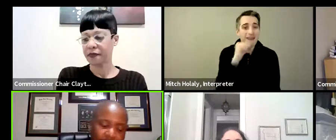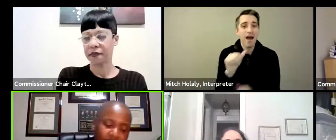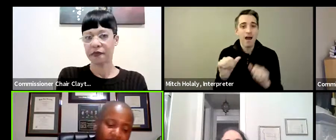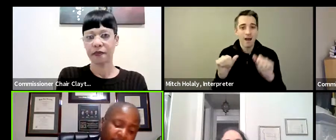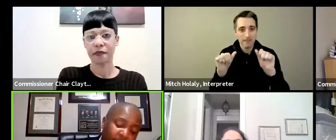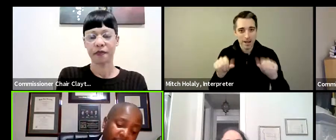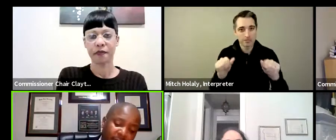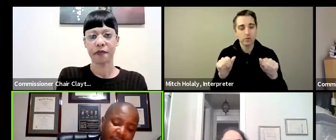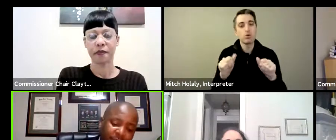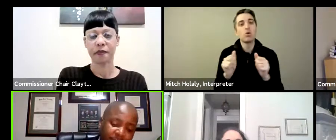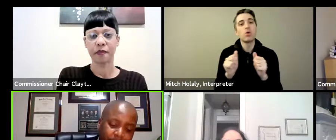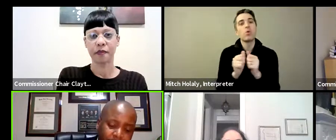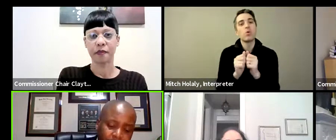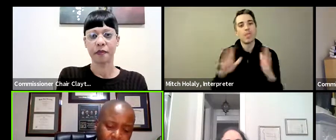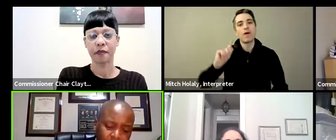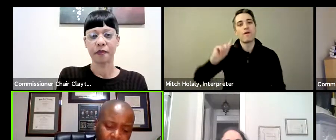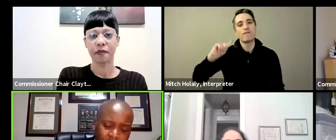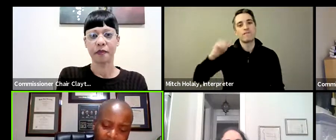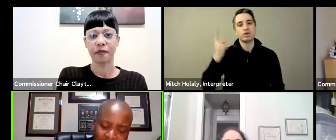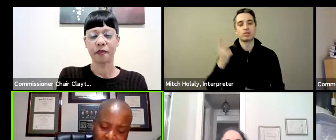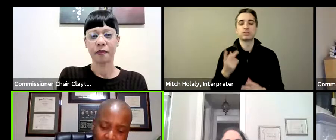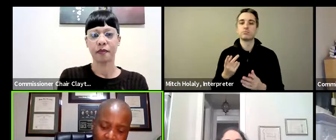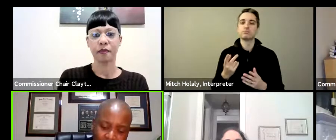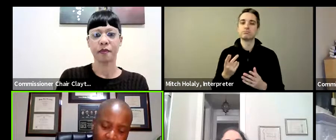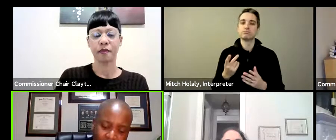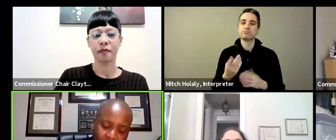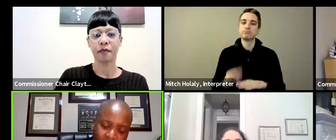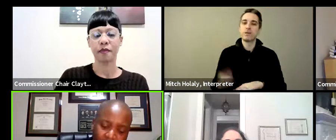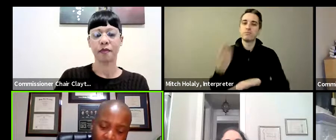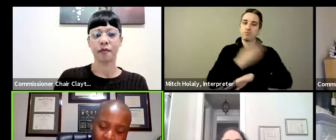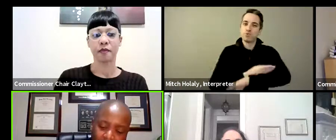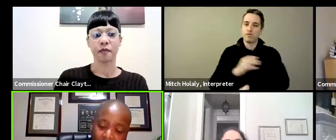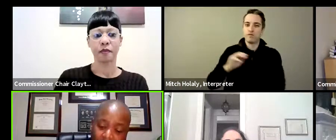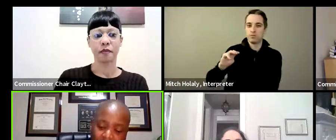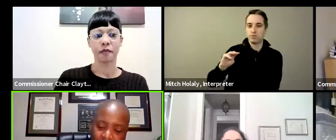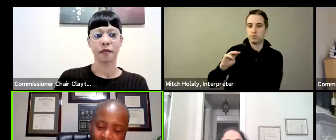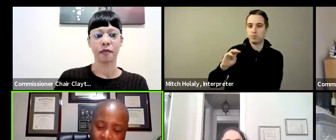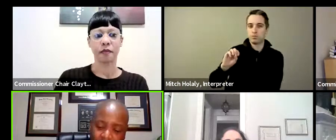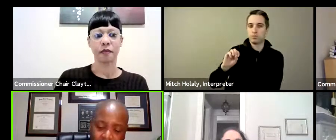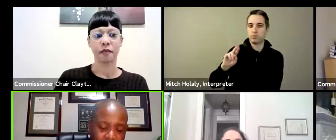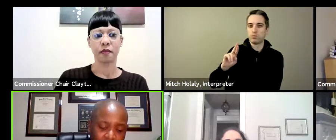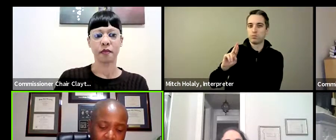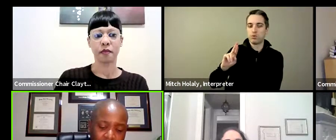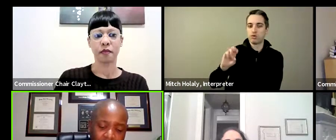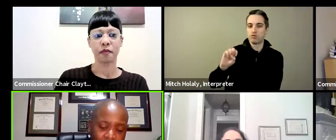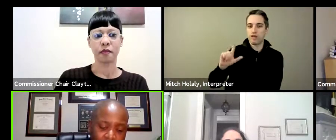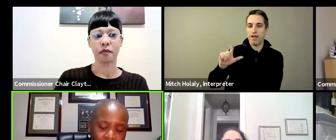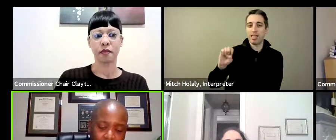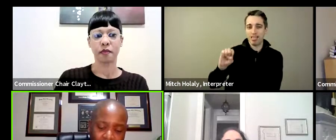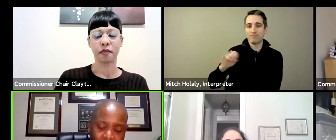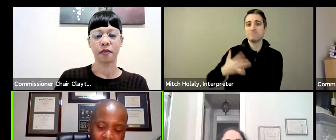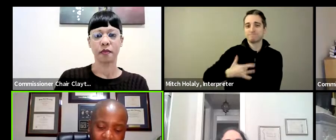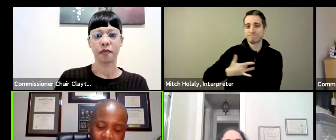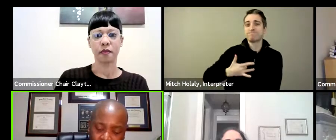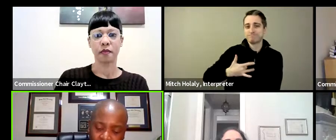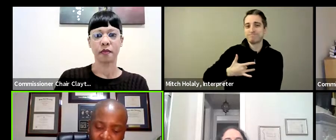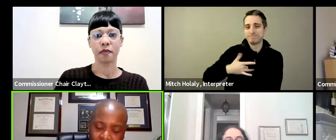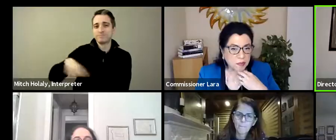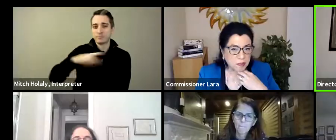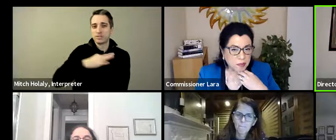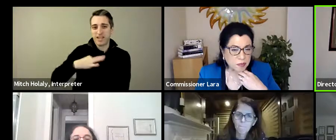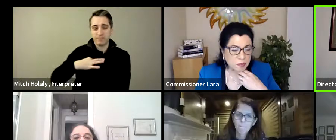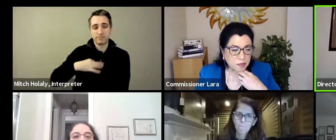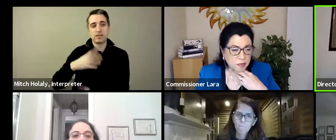improve the morale in the organization. One of my top priorities right out of the gate was addressing the issue of morale, a problem that was